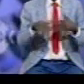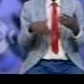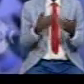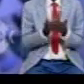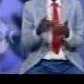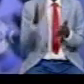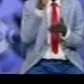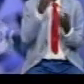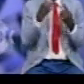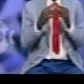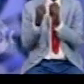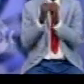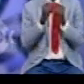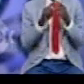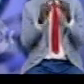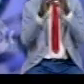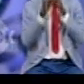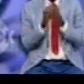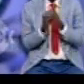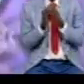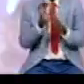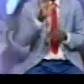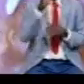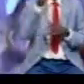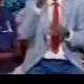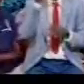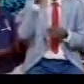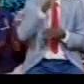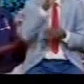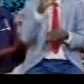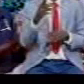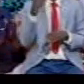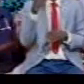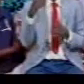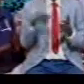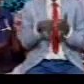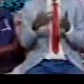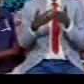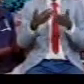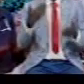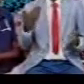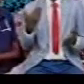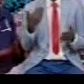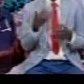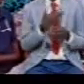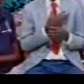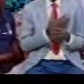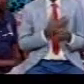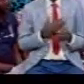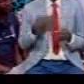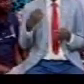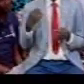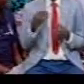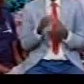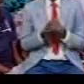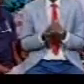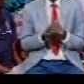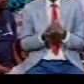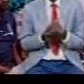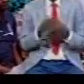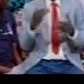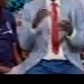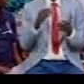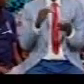God, because they have not seen that before. And so upon that, he now said, go and repeat. He now gave me, I should go and do